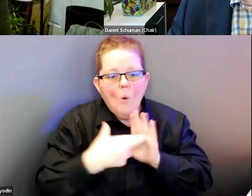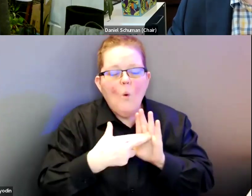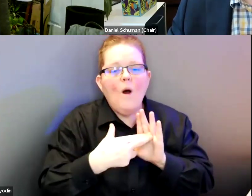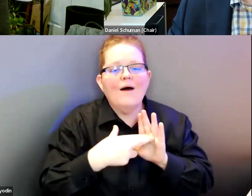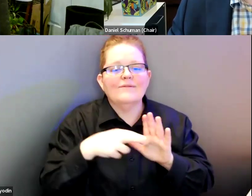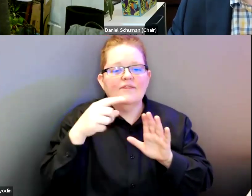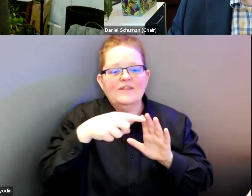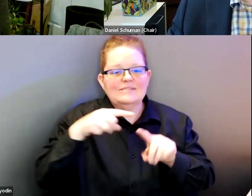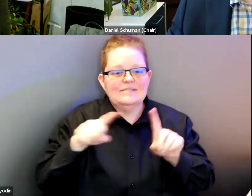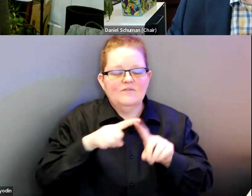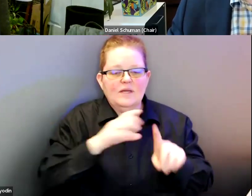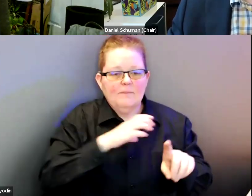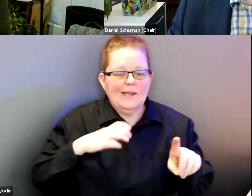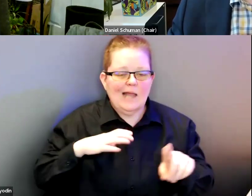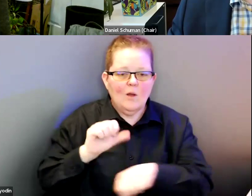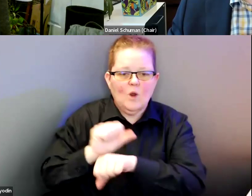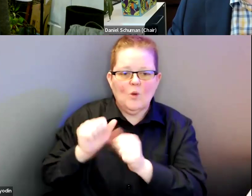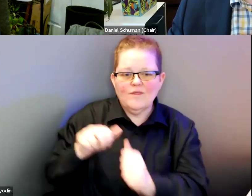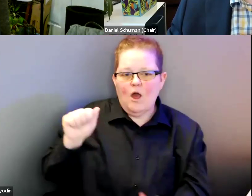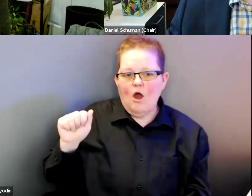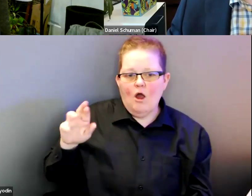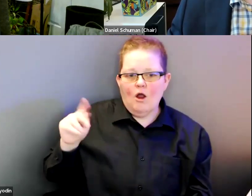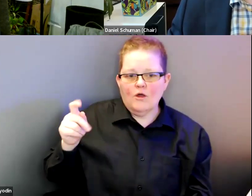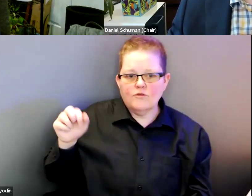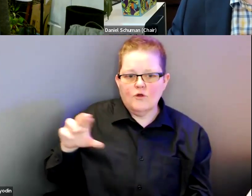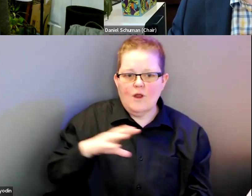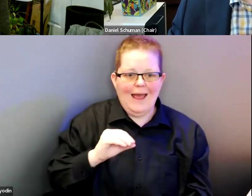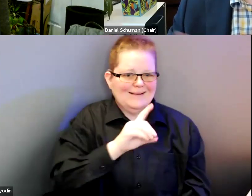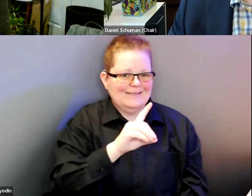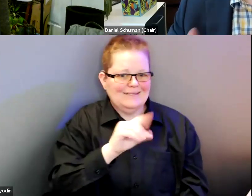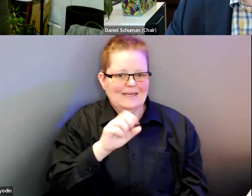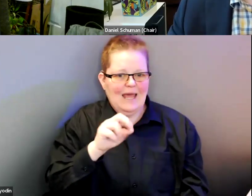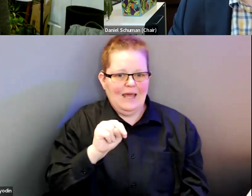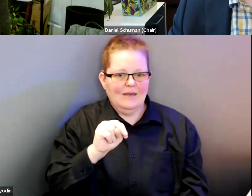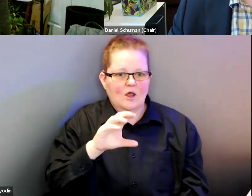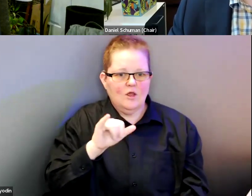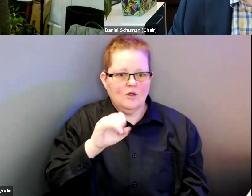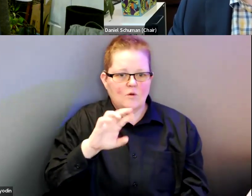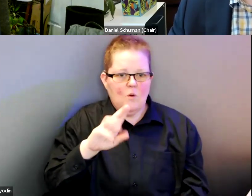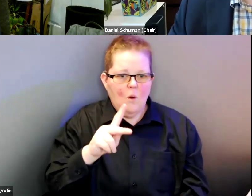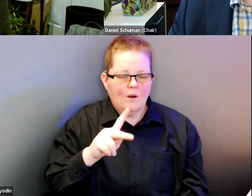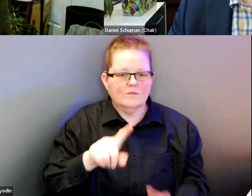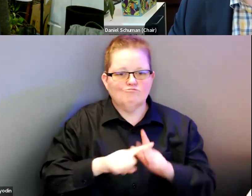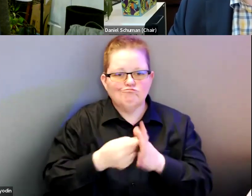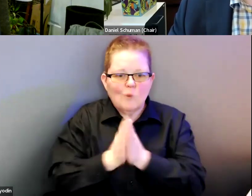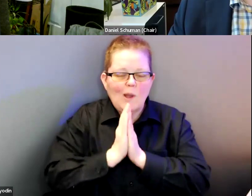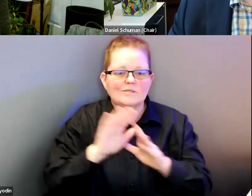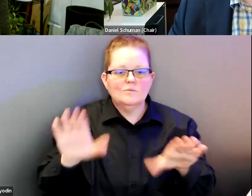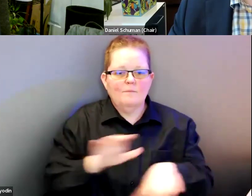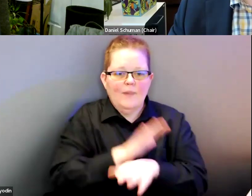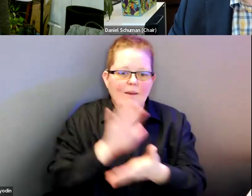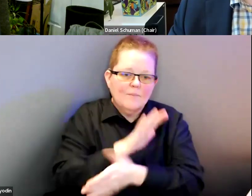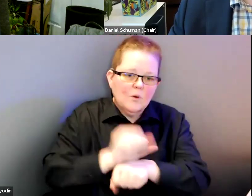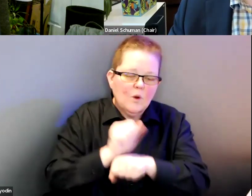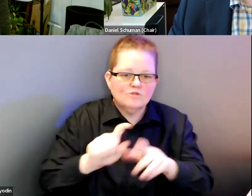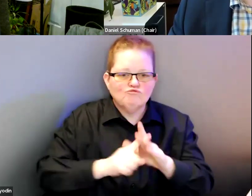with Arthur and Dan York to go and request that, to start doing the paperwork to set up these things. Because it will